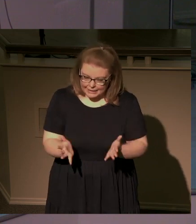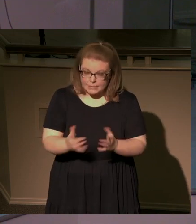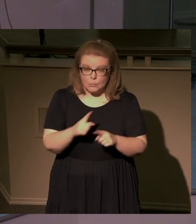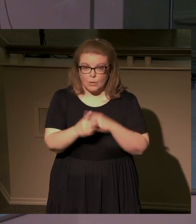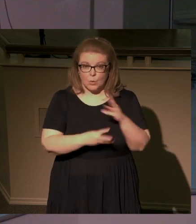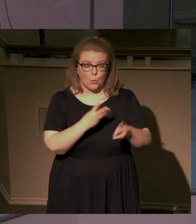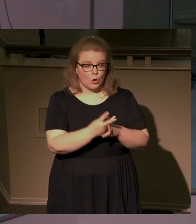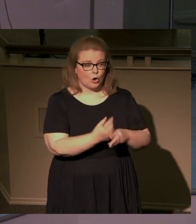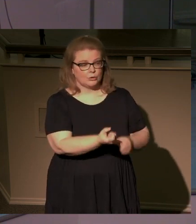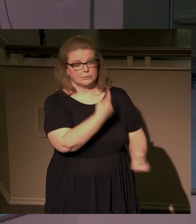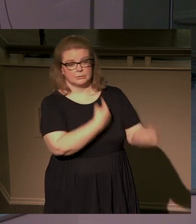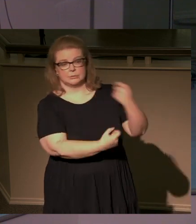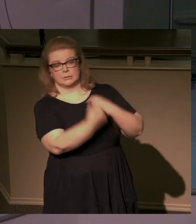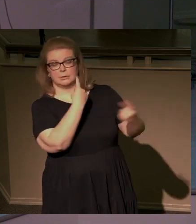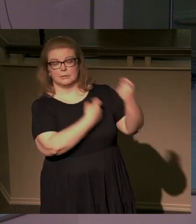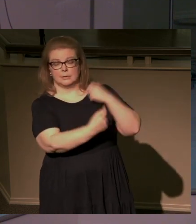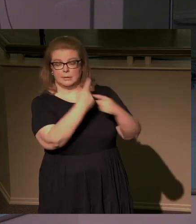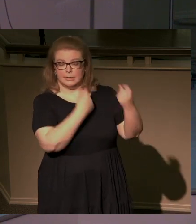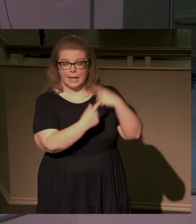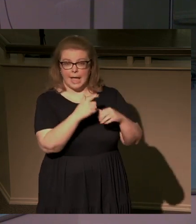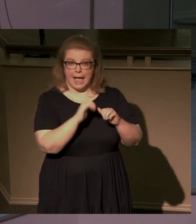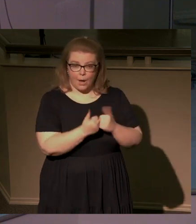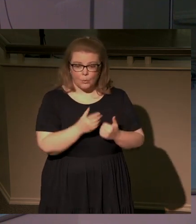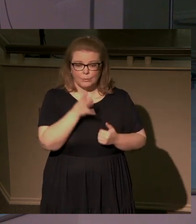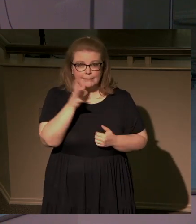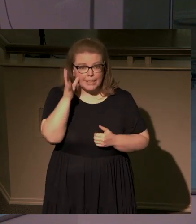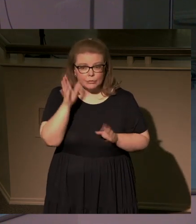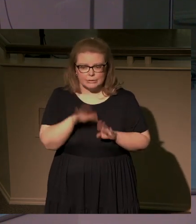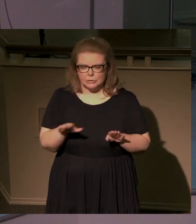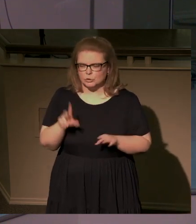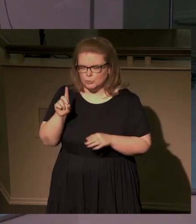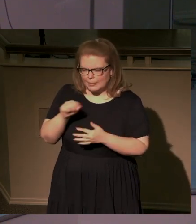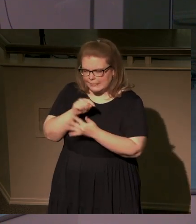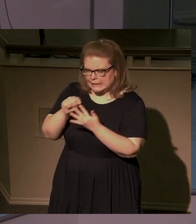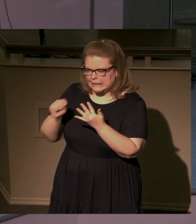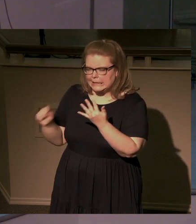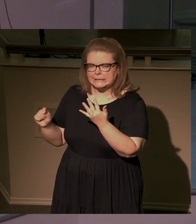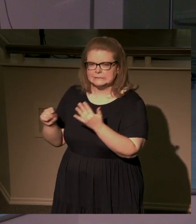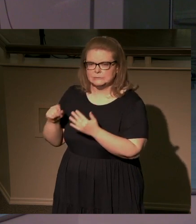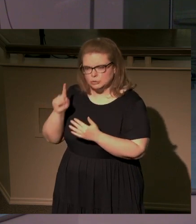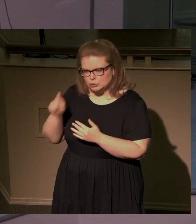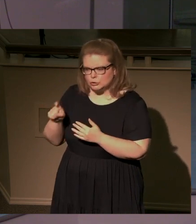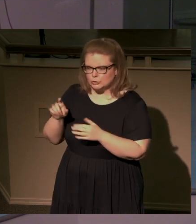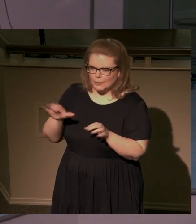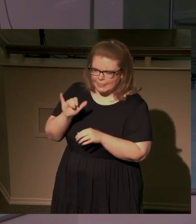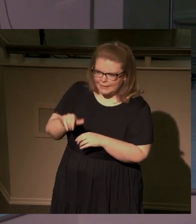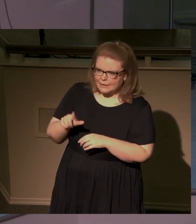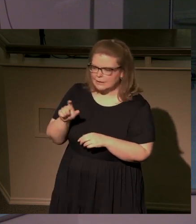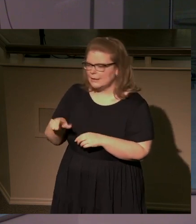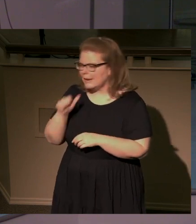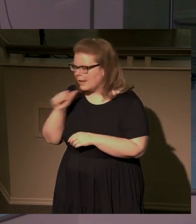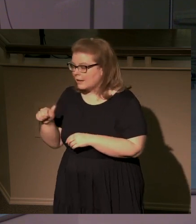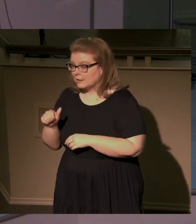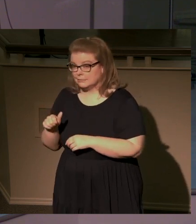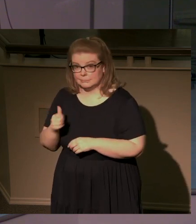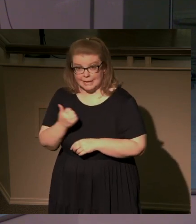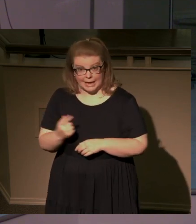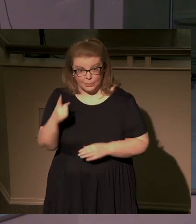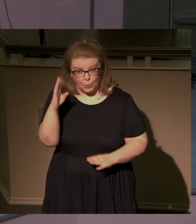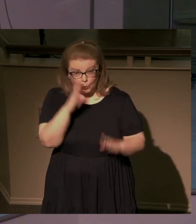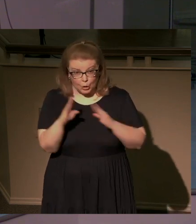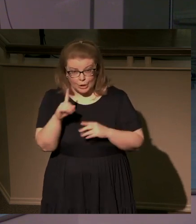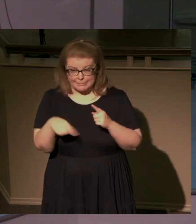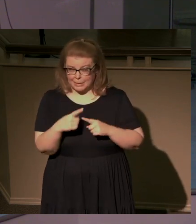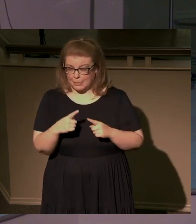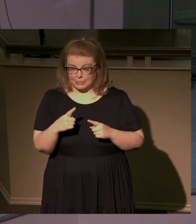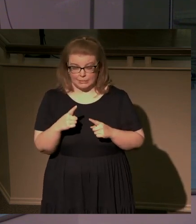these different things about how to parent your kid and what to do. Anybody worried about the